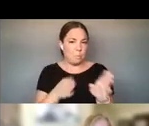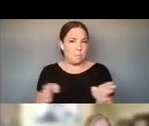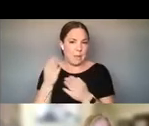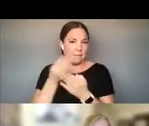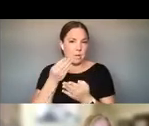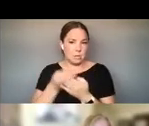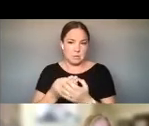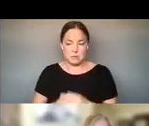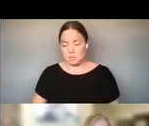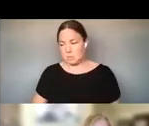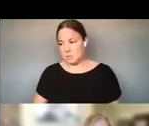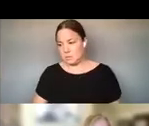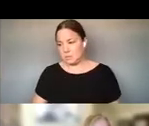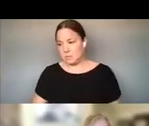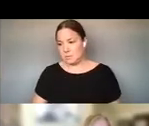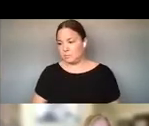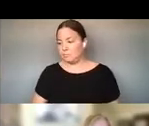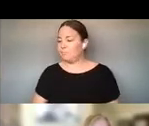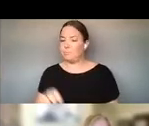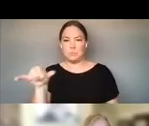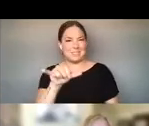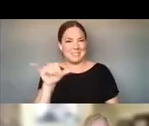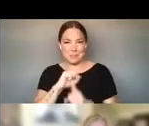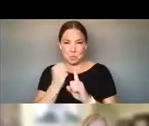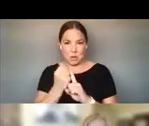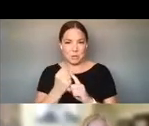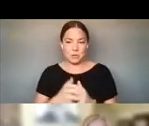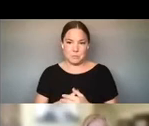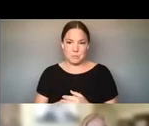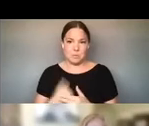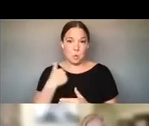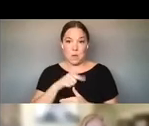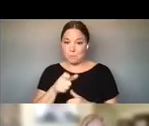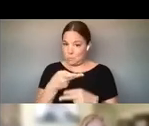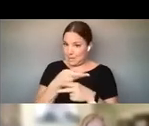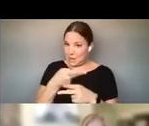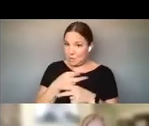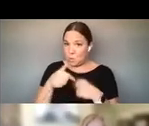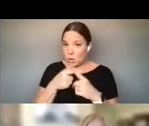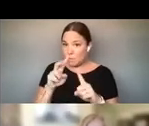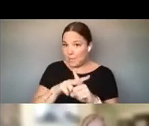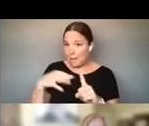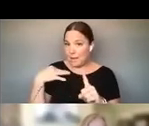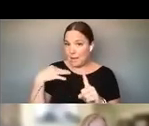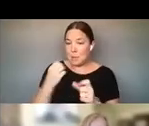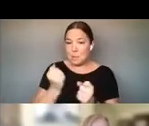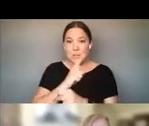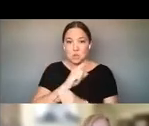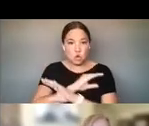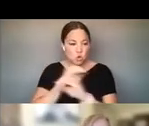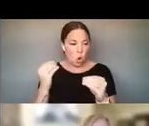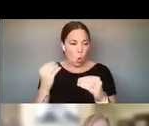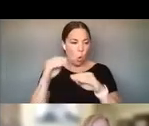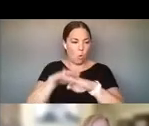But it is the same situation, you will just have to be very careful when you're applying, that there can be no overlap